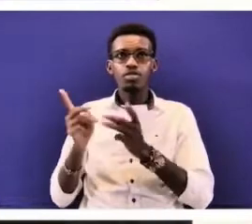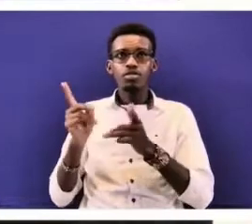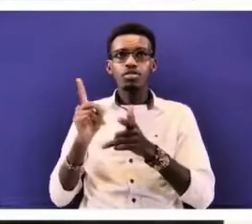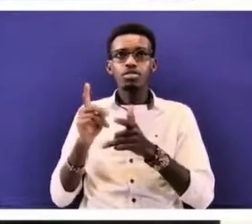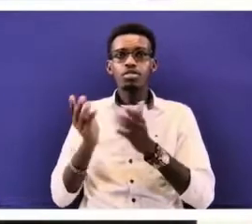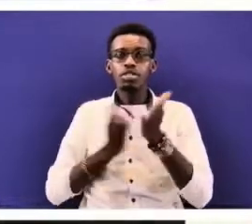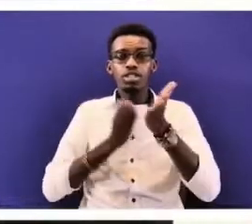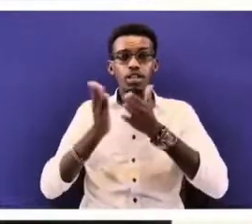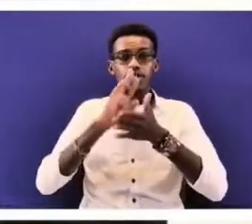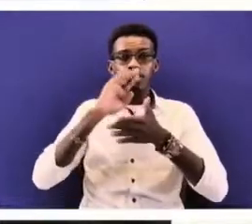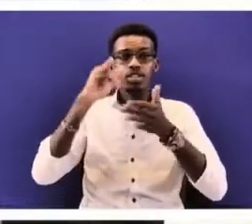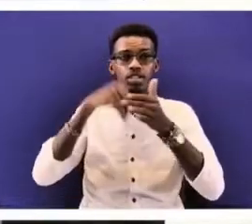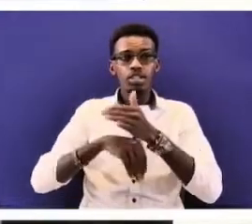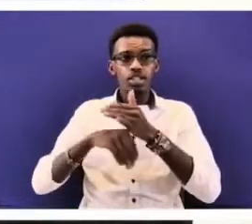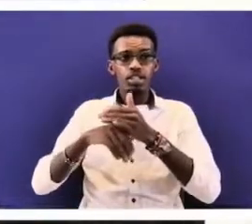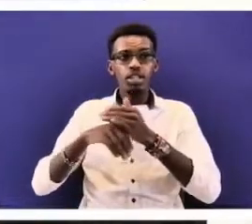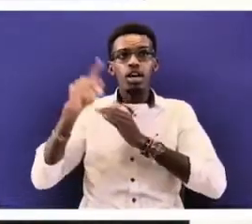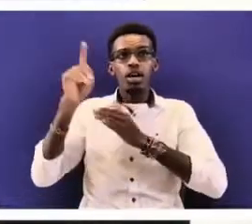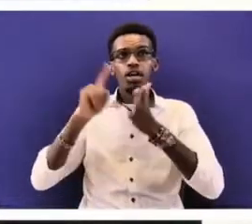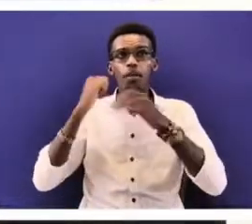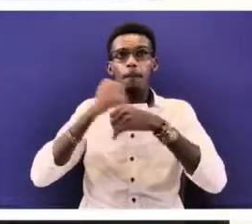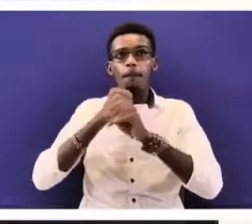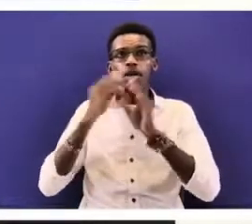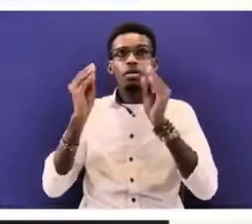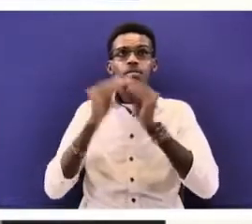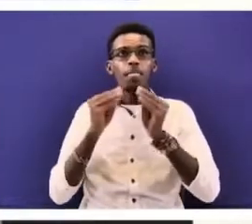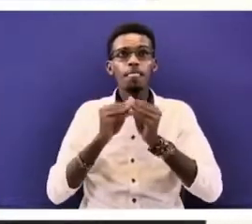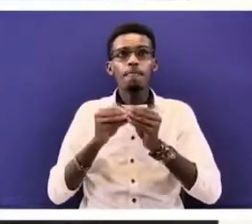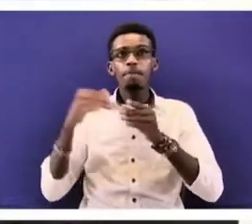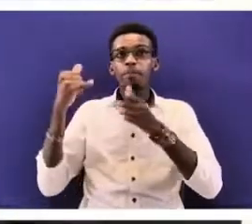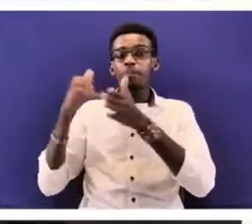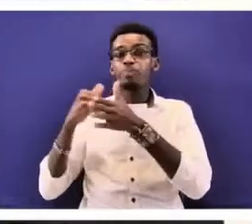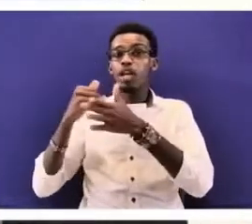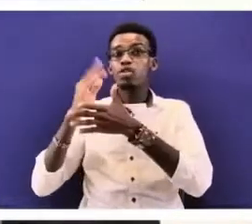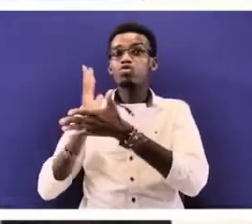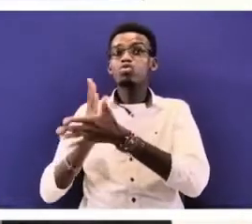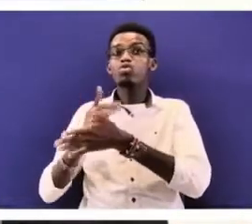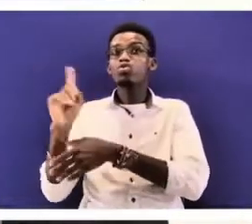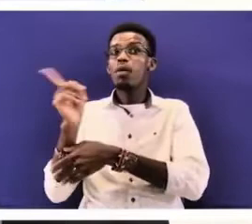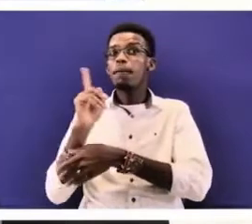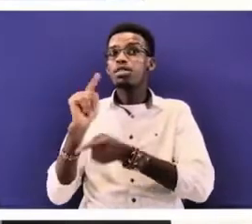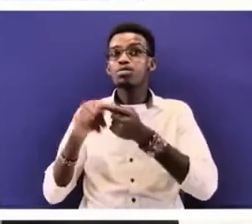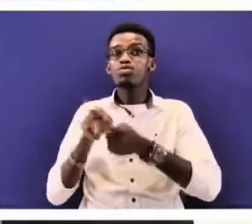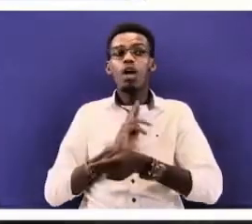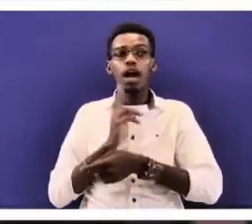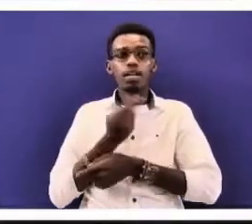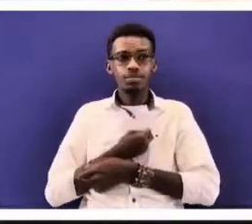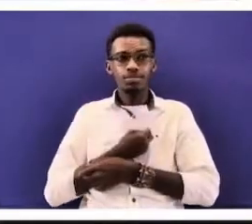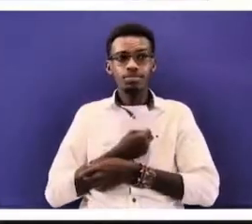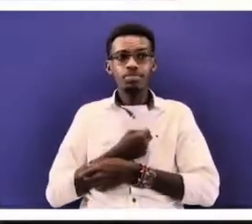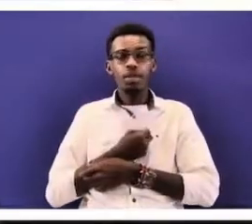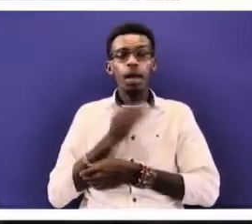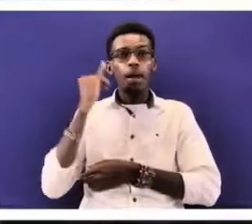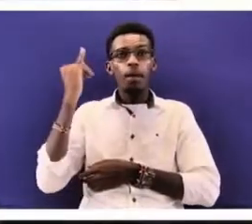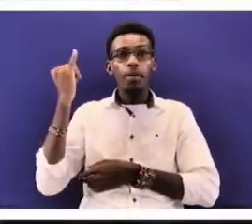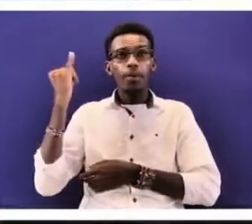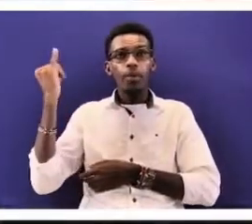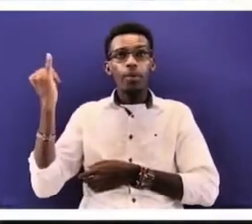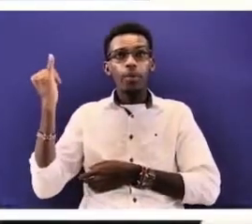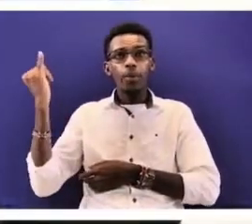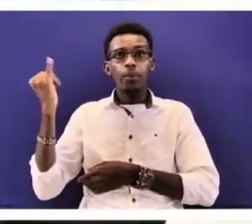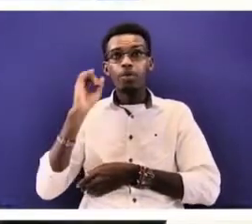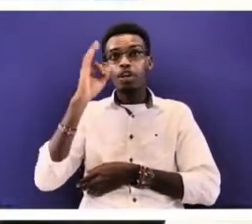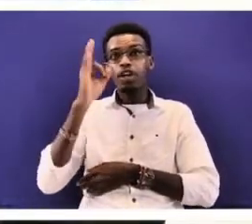in, conveys a meaning. It's important to us. It ministers to us. Imagine